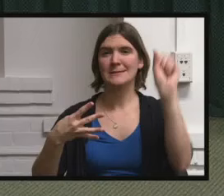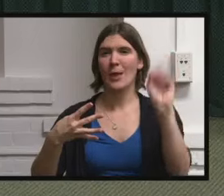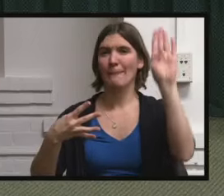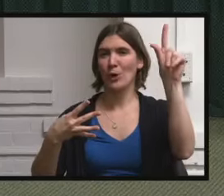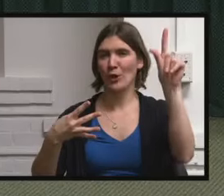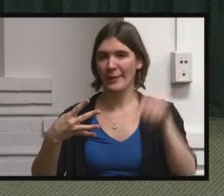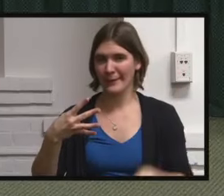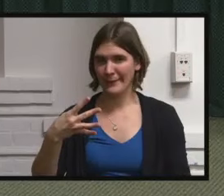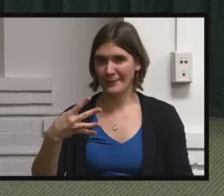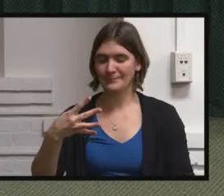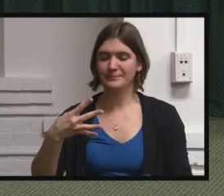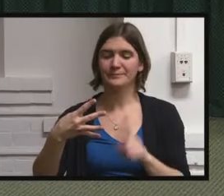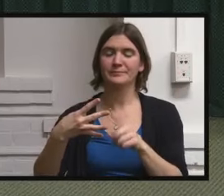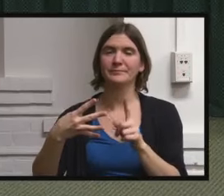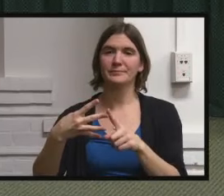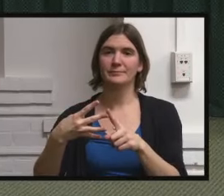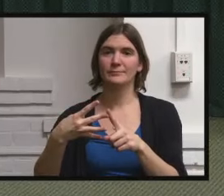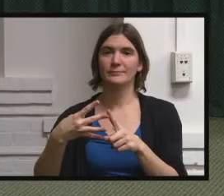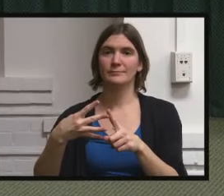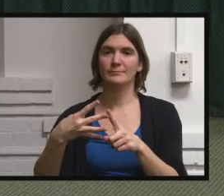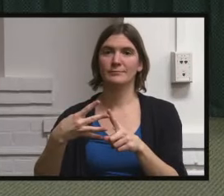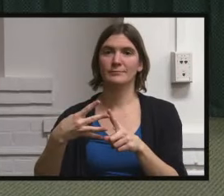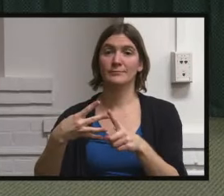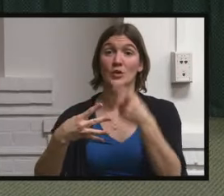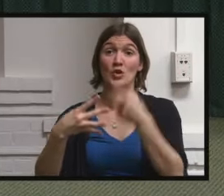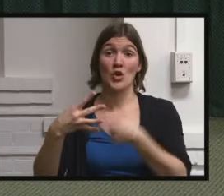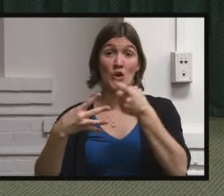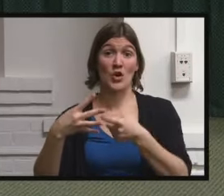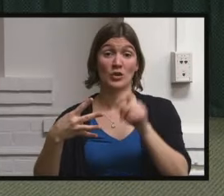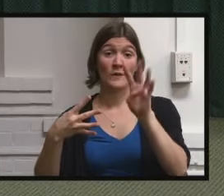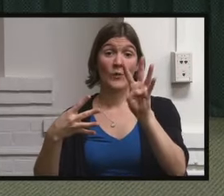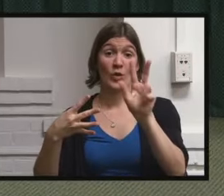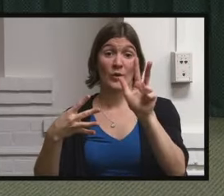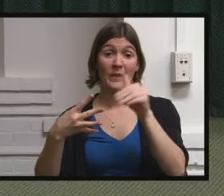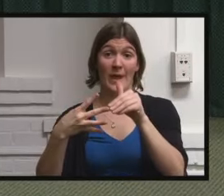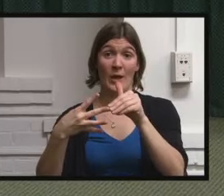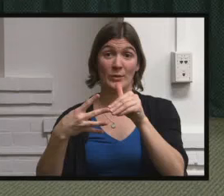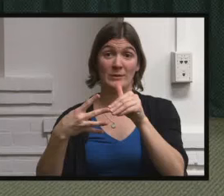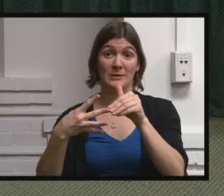of South Burlington, Vermont in the amount of